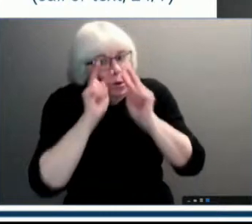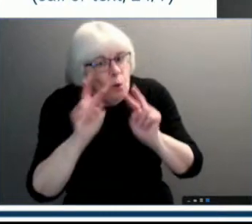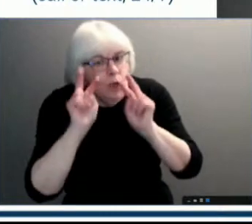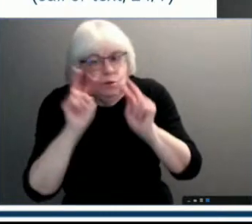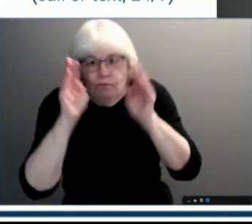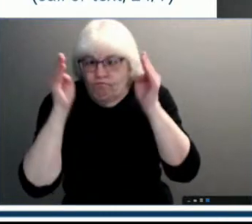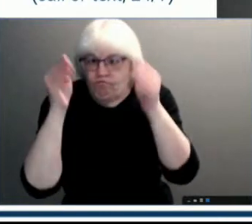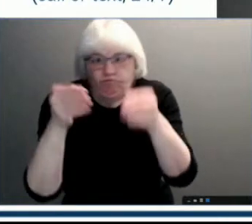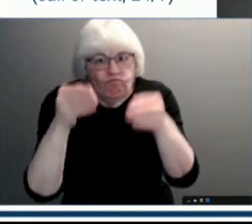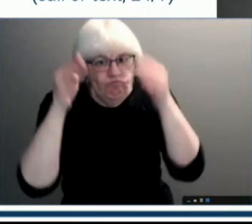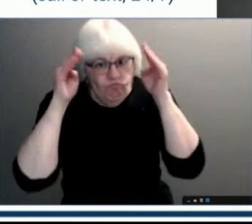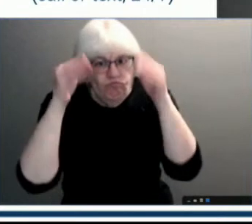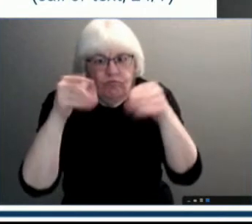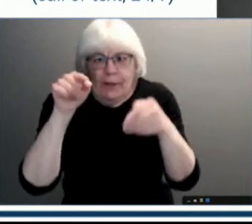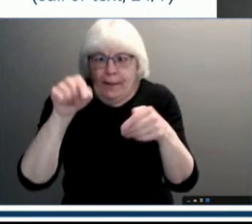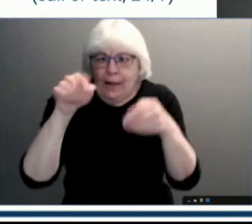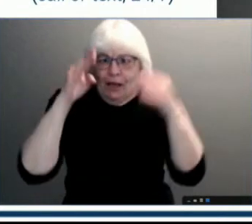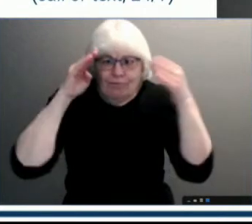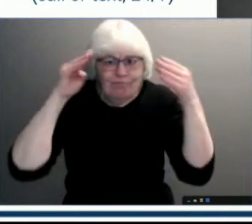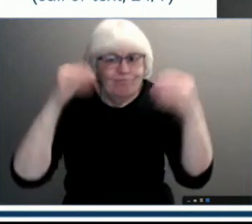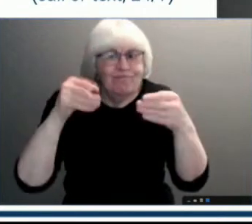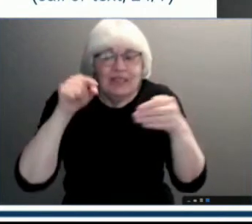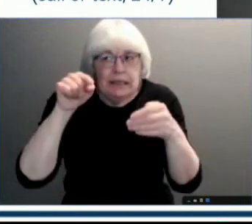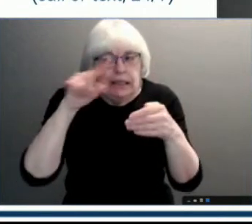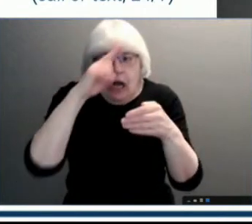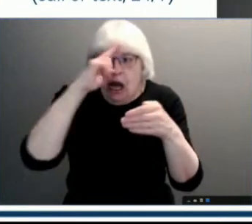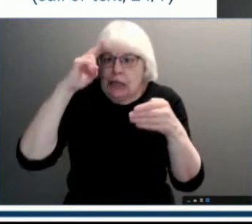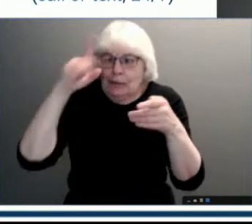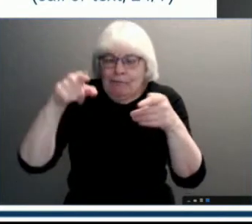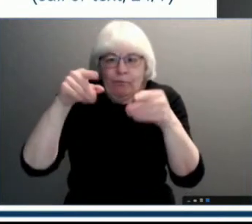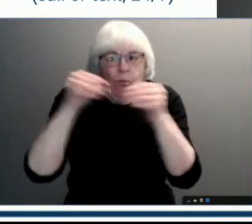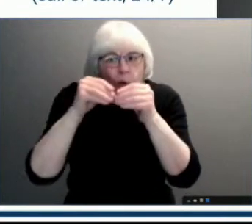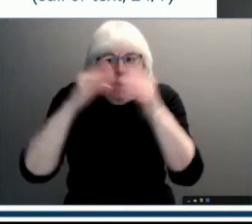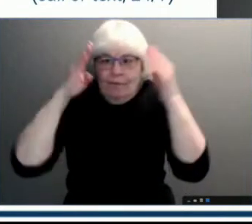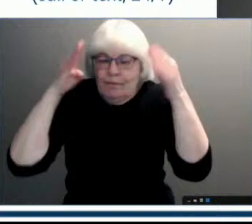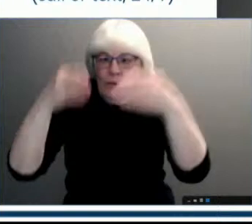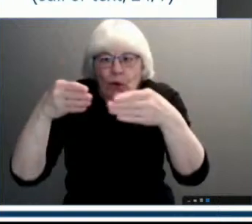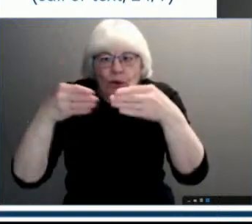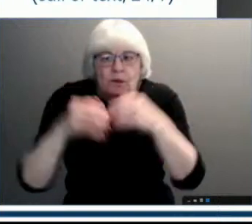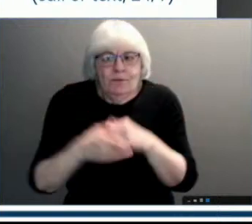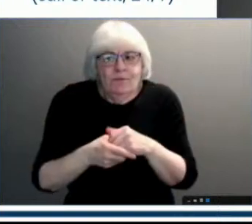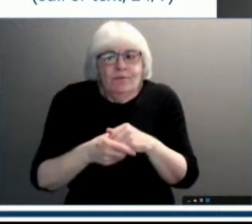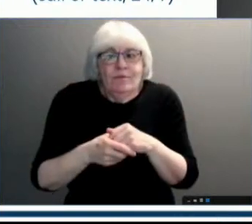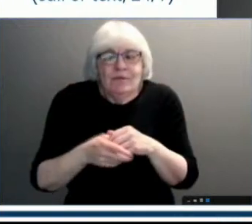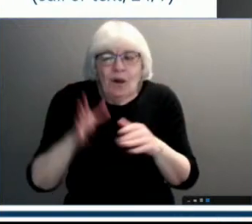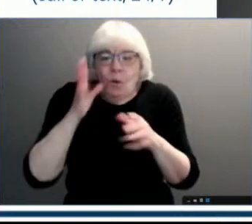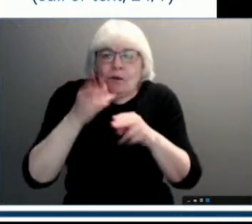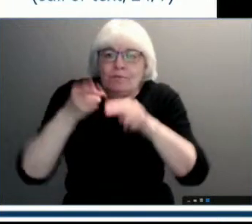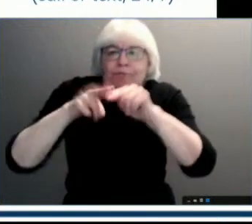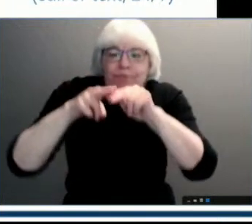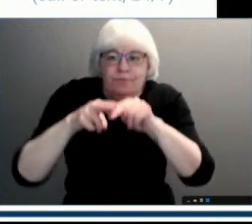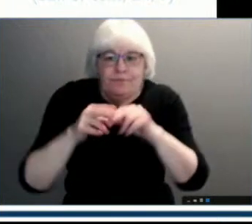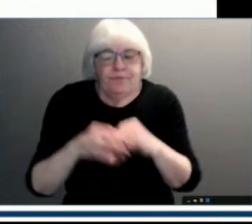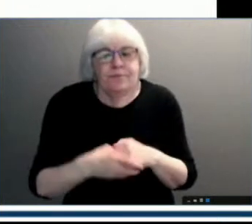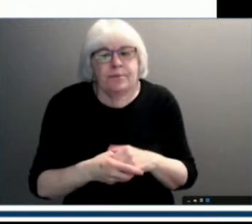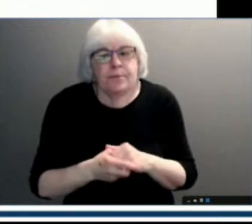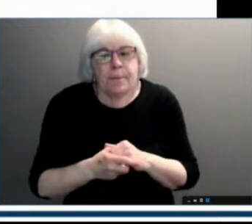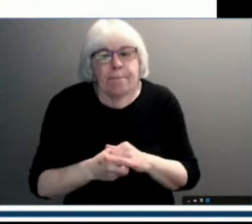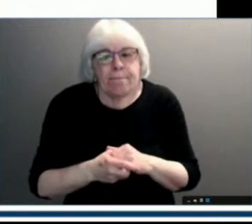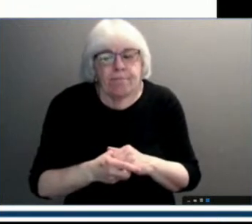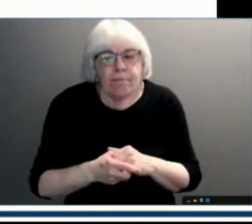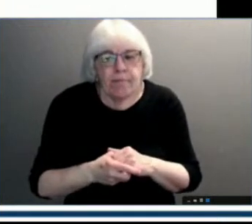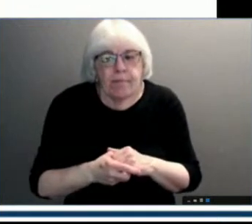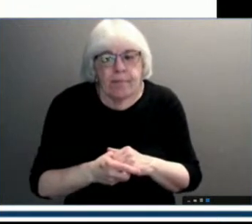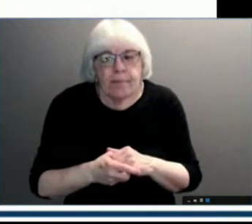to go, and often hospitalizations can lag behind case numbers by a week or two. Sarah, do you have a follow-up